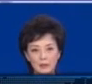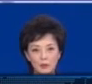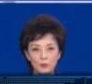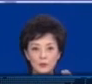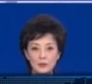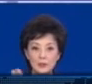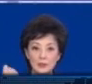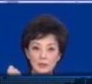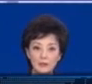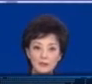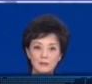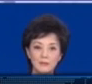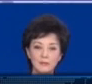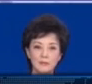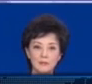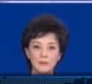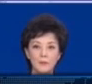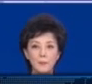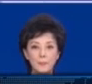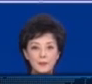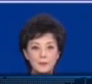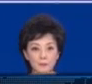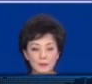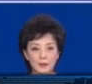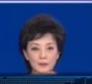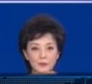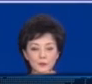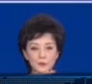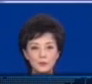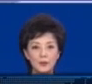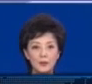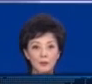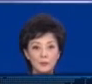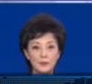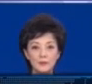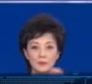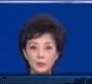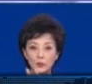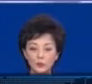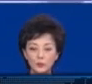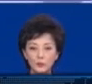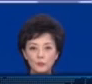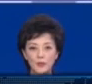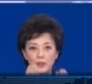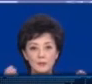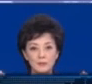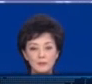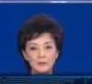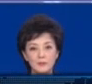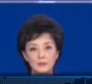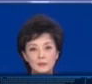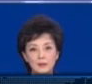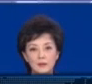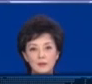time. Through mobilizing a range of resources nationwide, we have improved our capacity in producing the